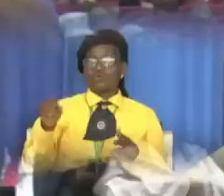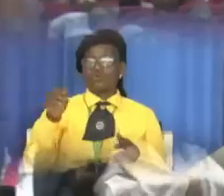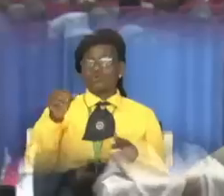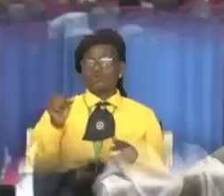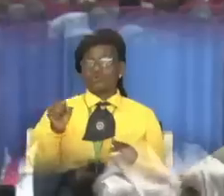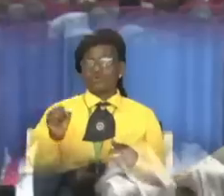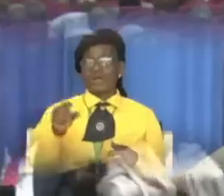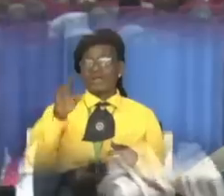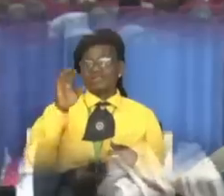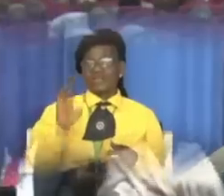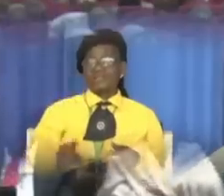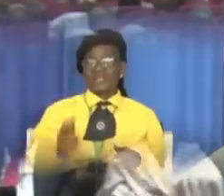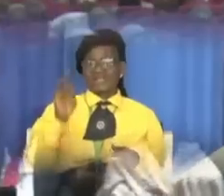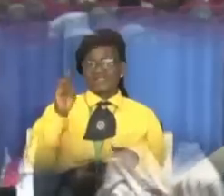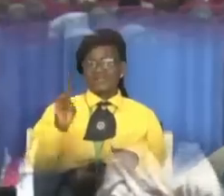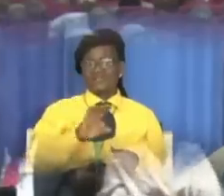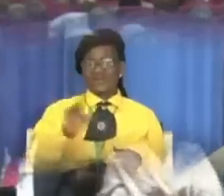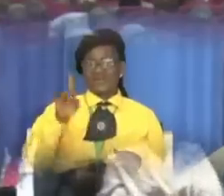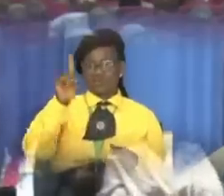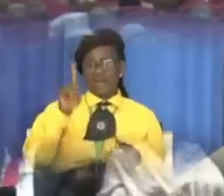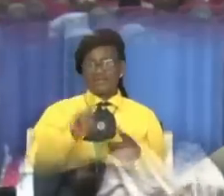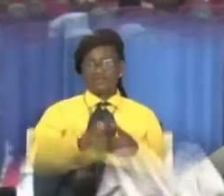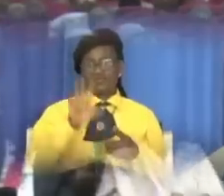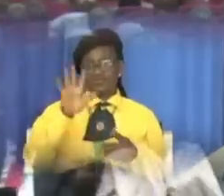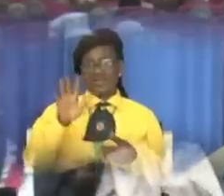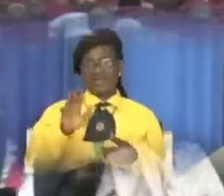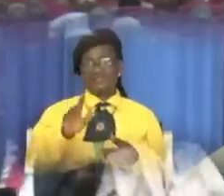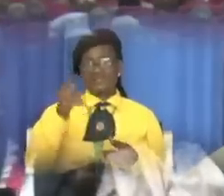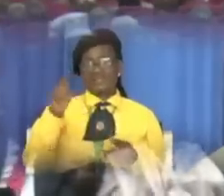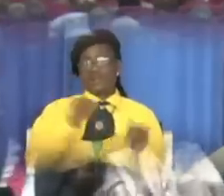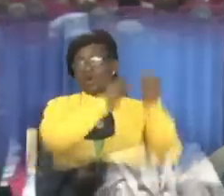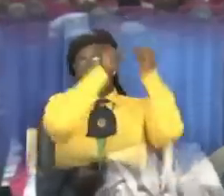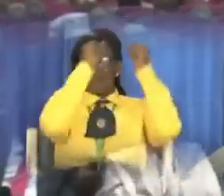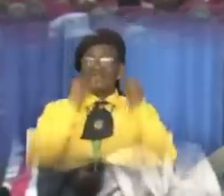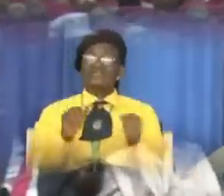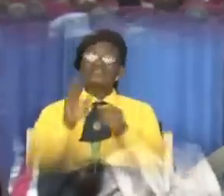The Almighty God himself had told Joshua,